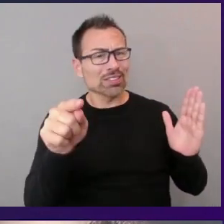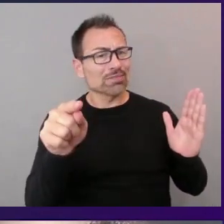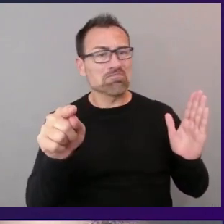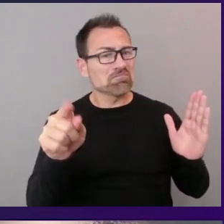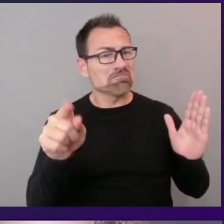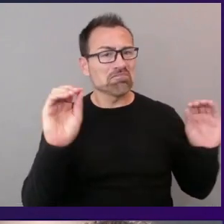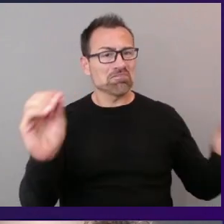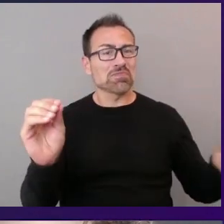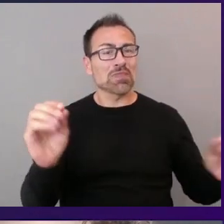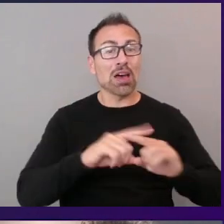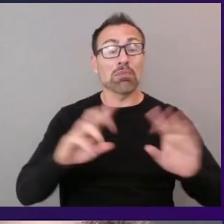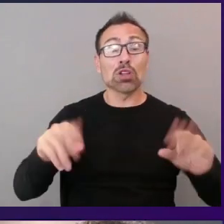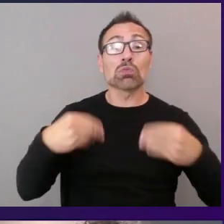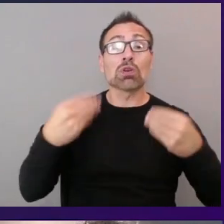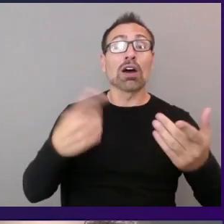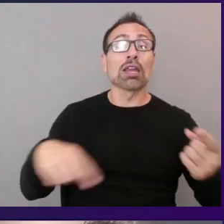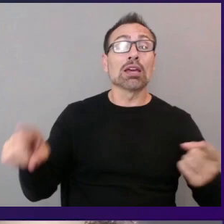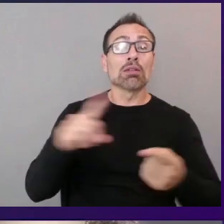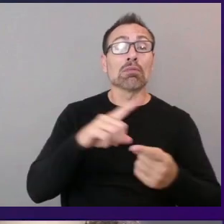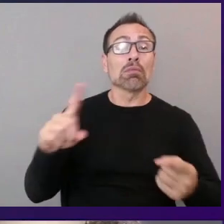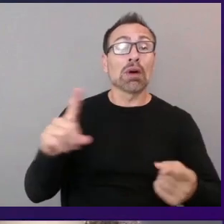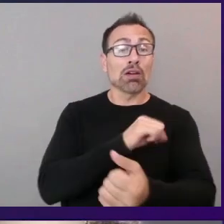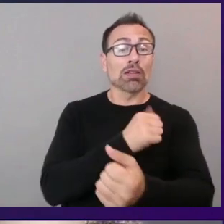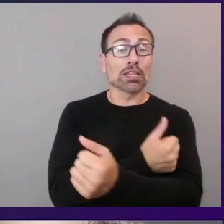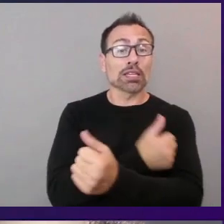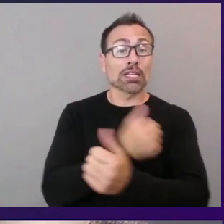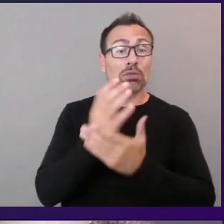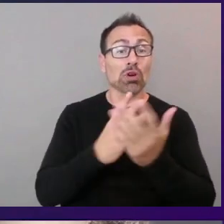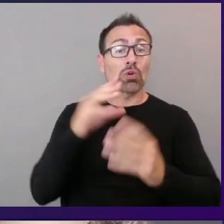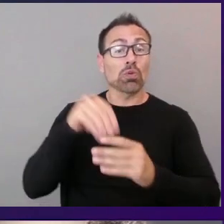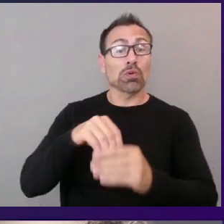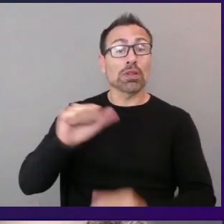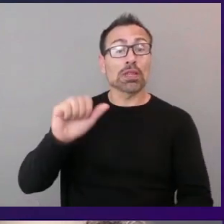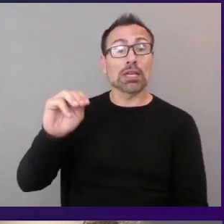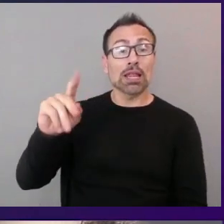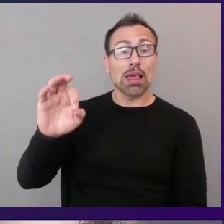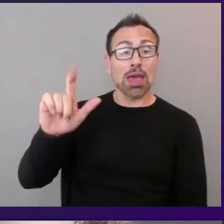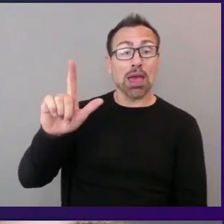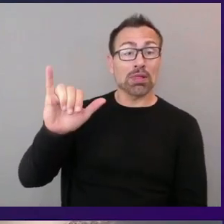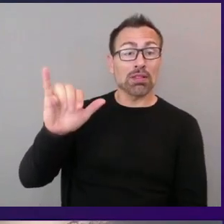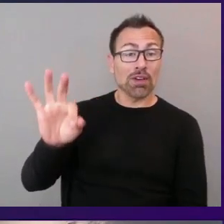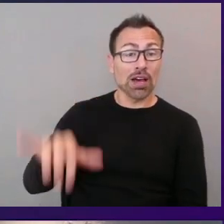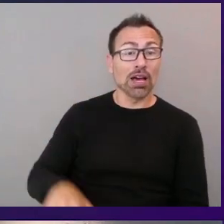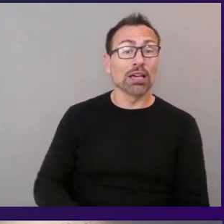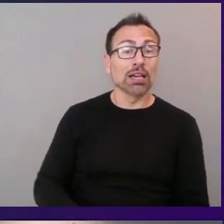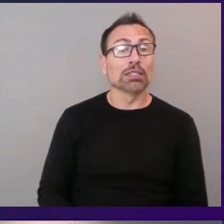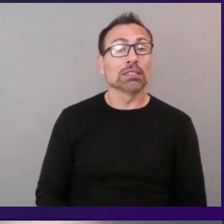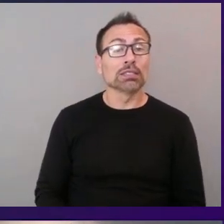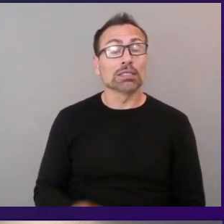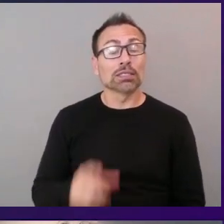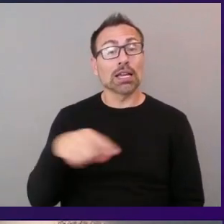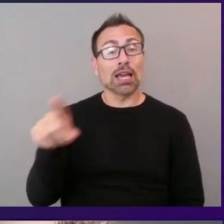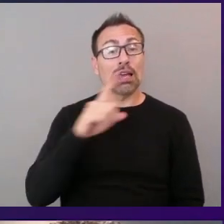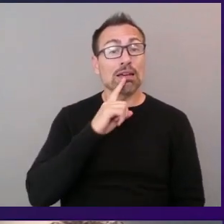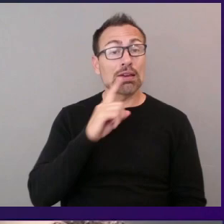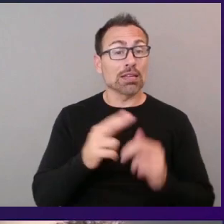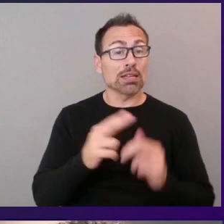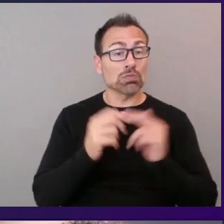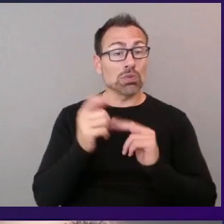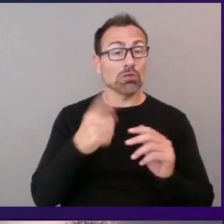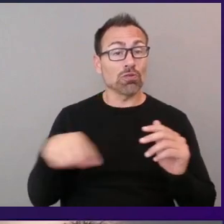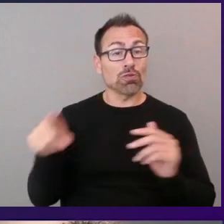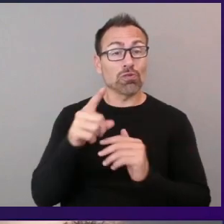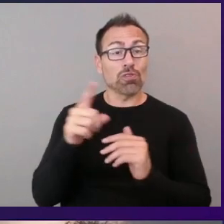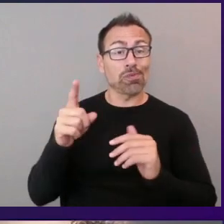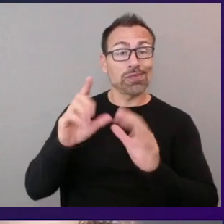with authentication component provided by Amplify itself. And the form is built out of the configuration we created in the cloud. If